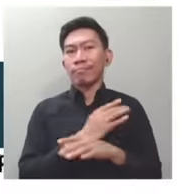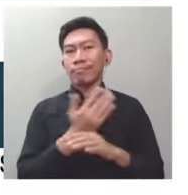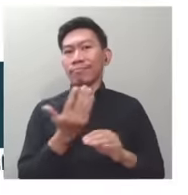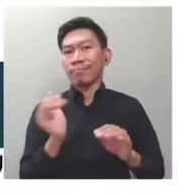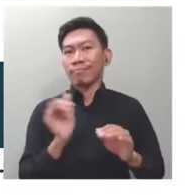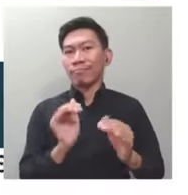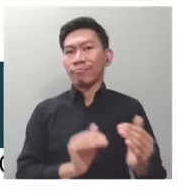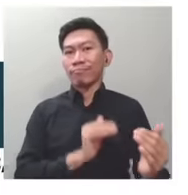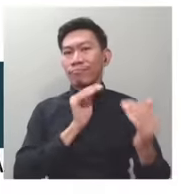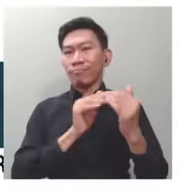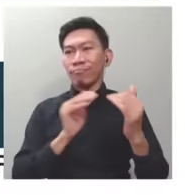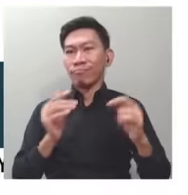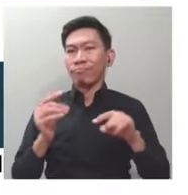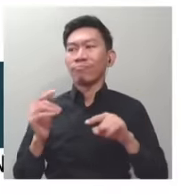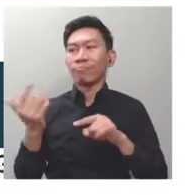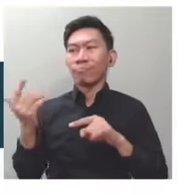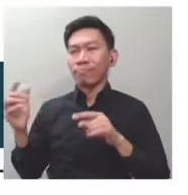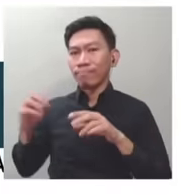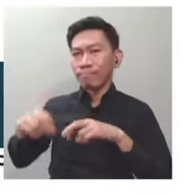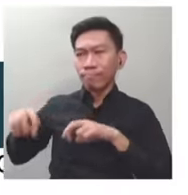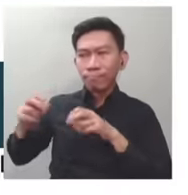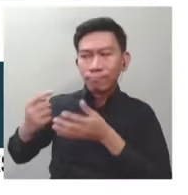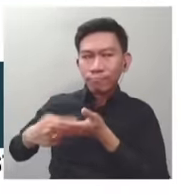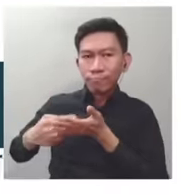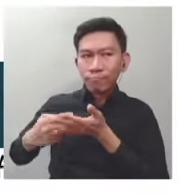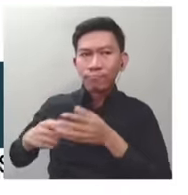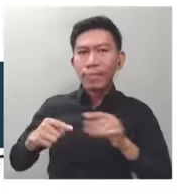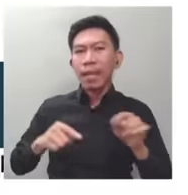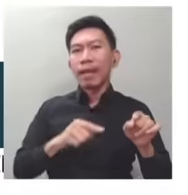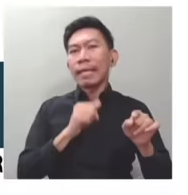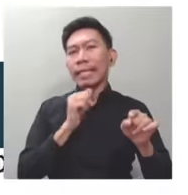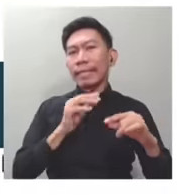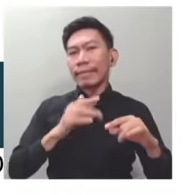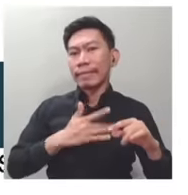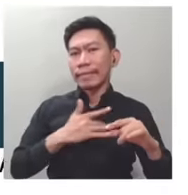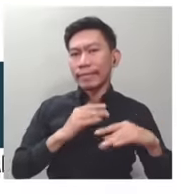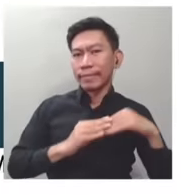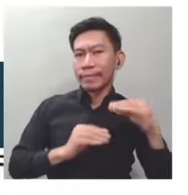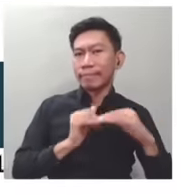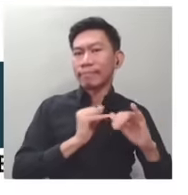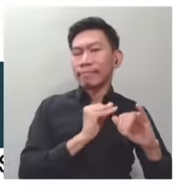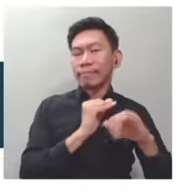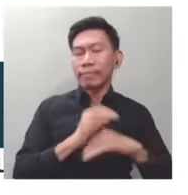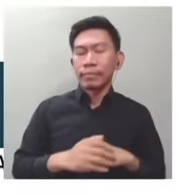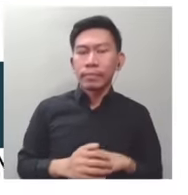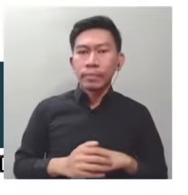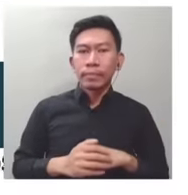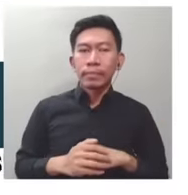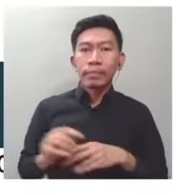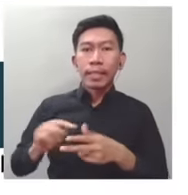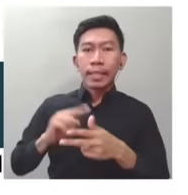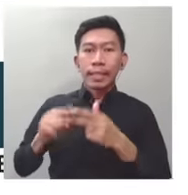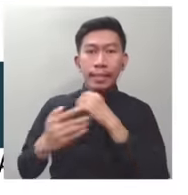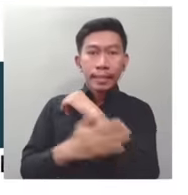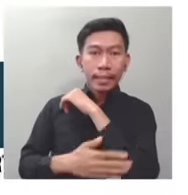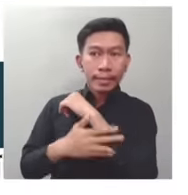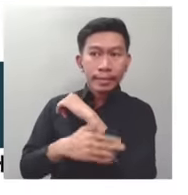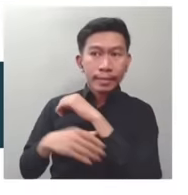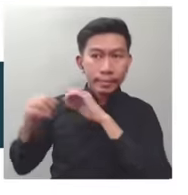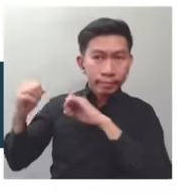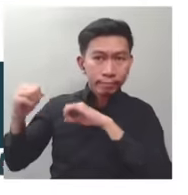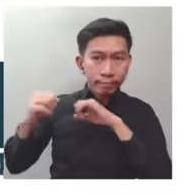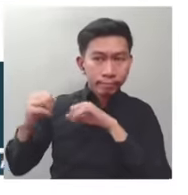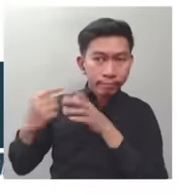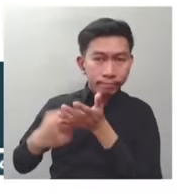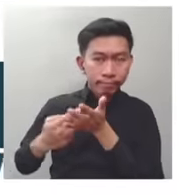that compliment. Well, in the meeting that the three countries had on the sidelines of the UN General Assembly, they